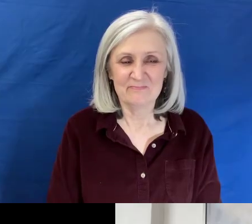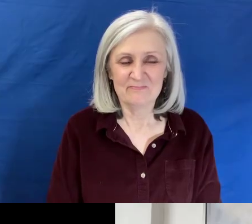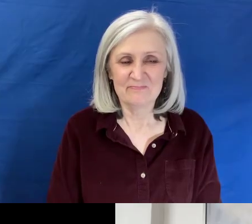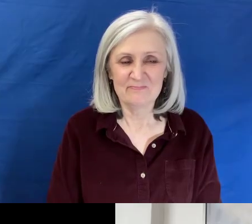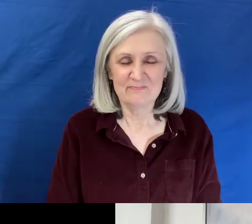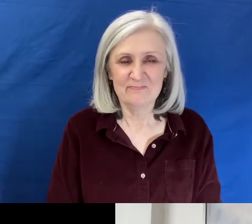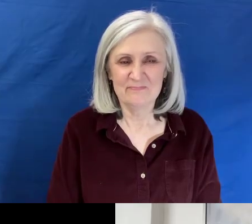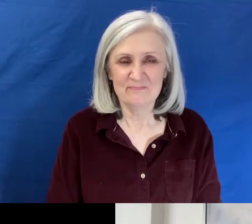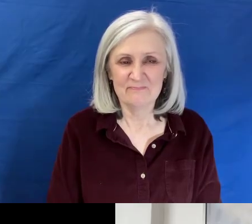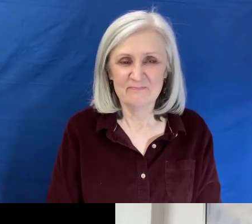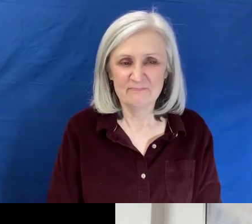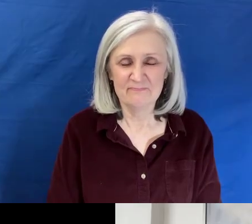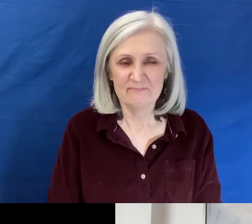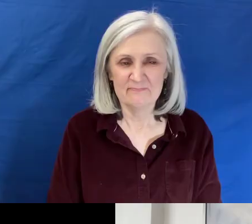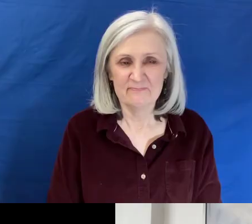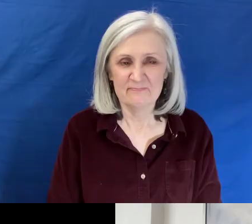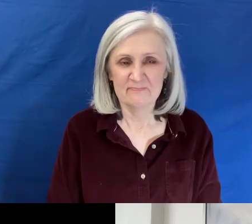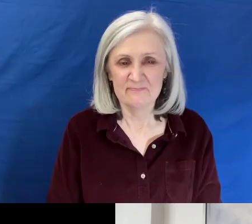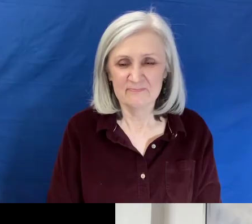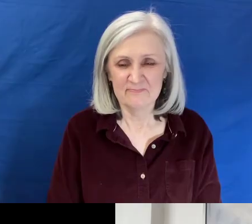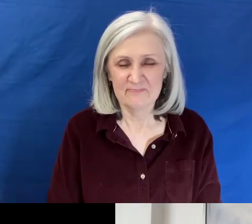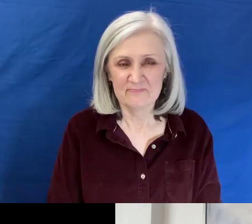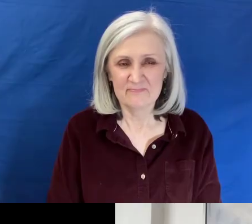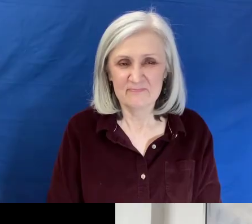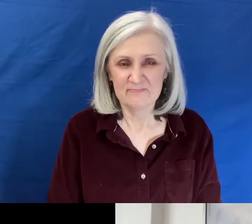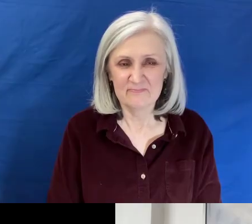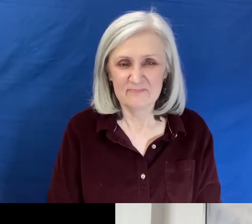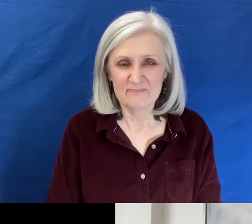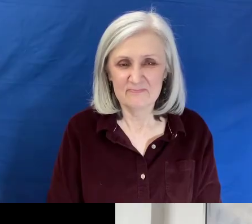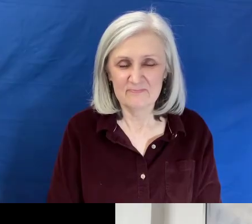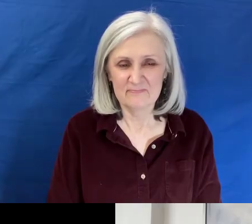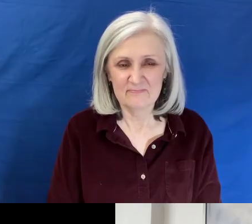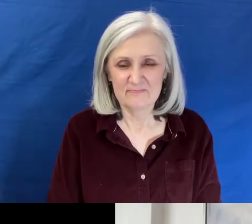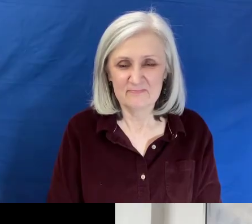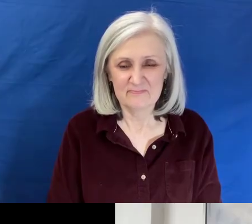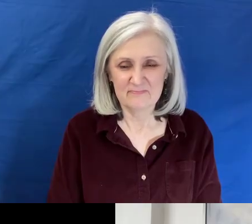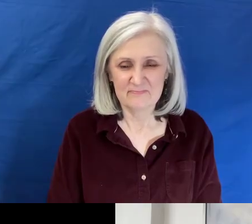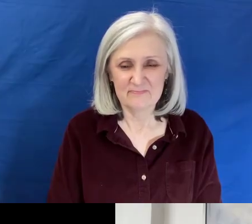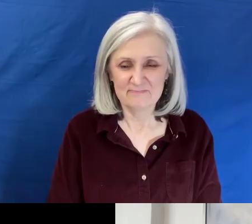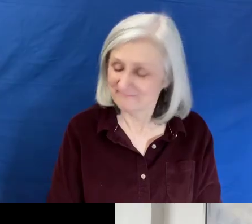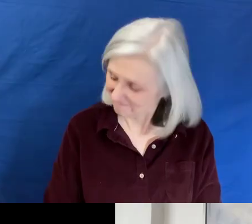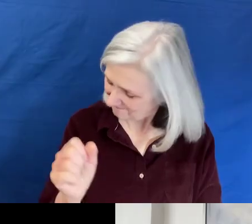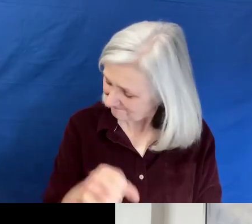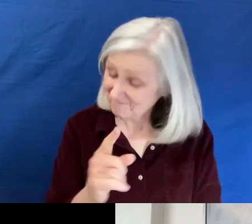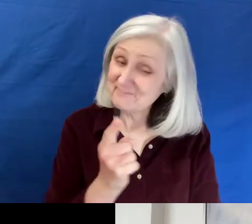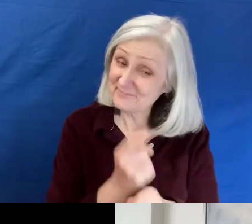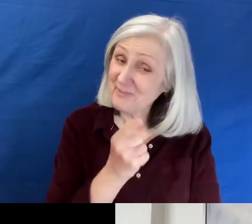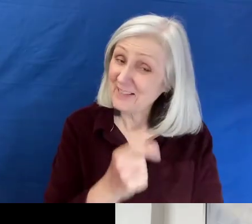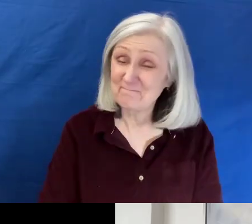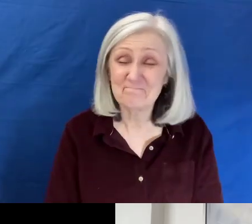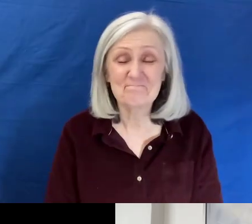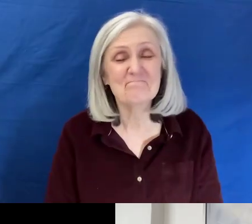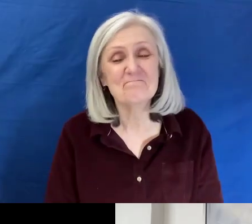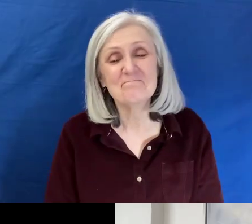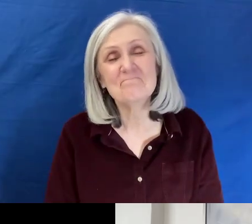two goes along into season three, which we will find out in a couple of weeks. Yep, that's right.